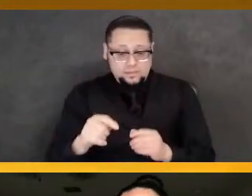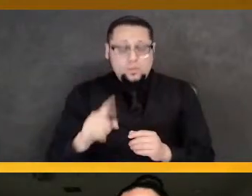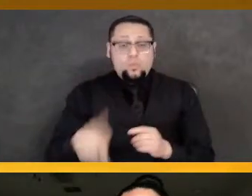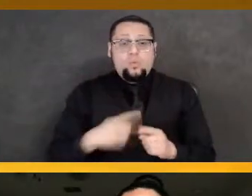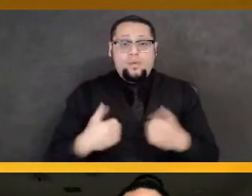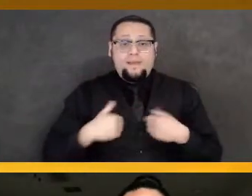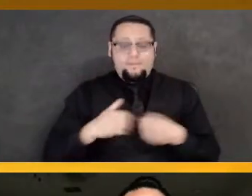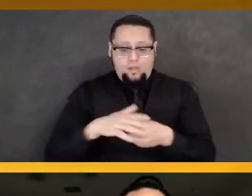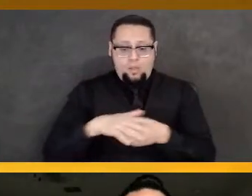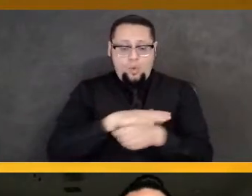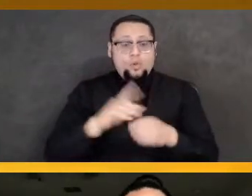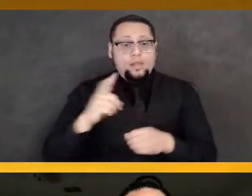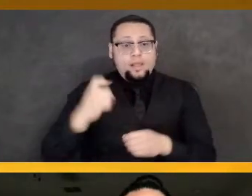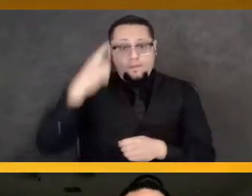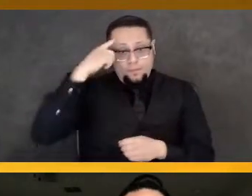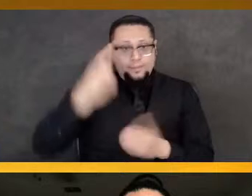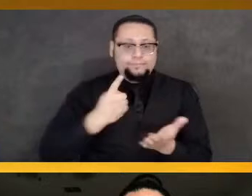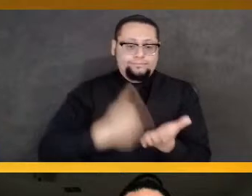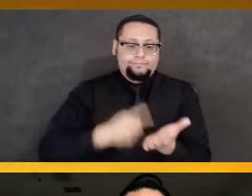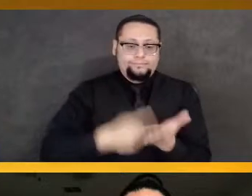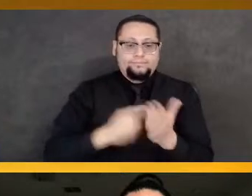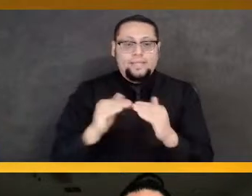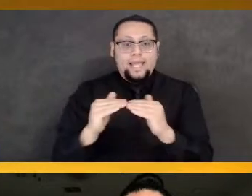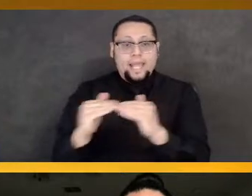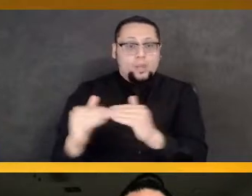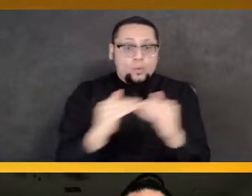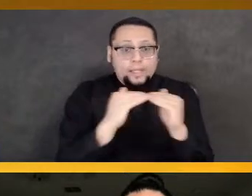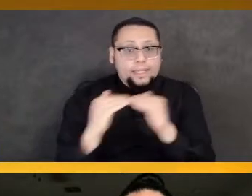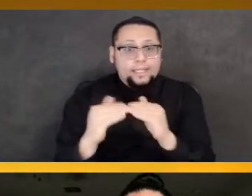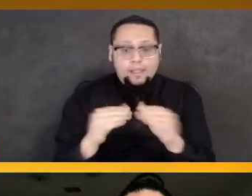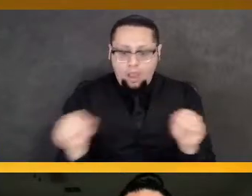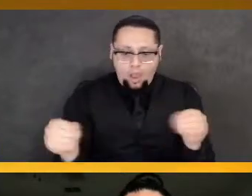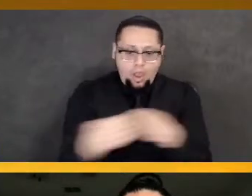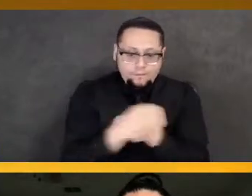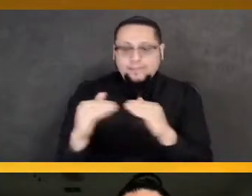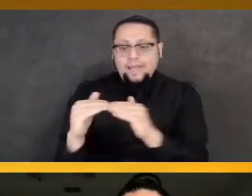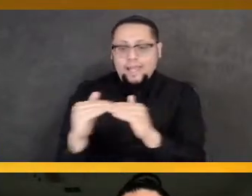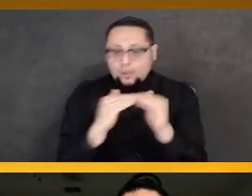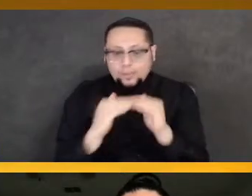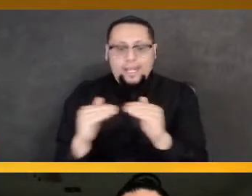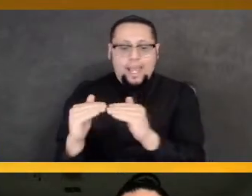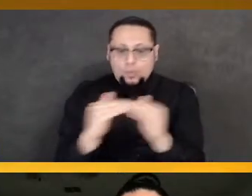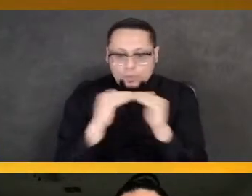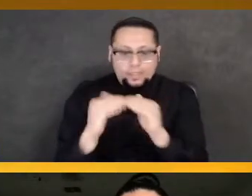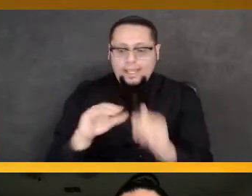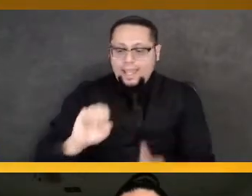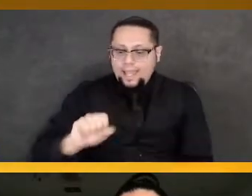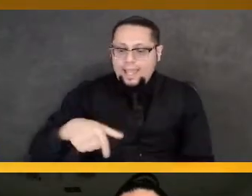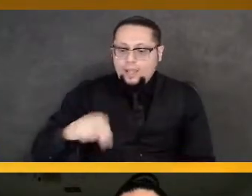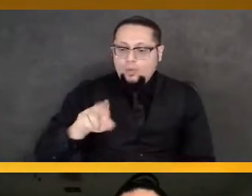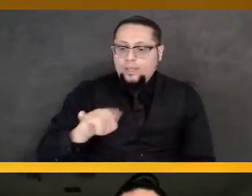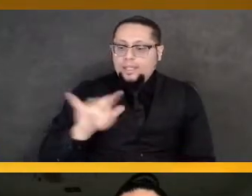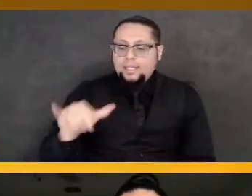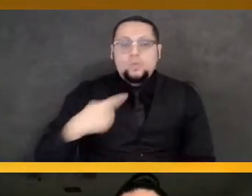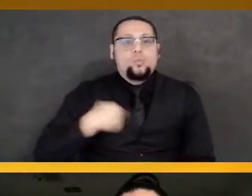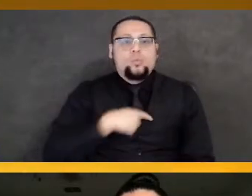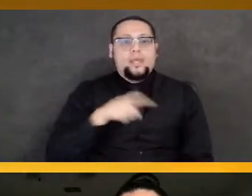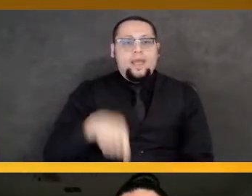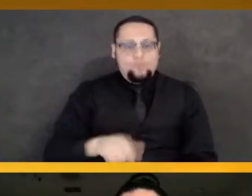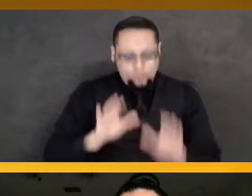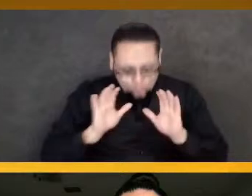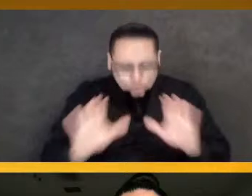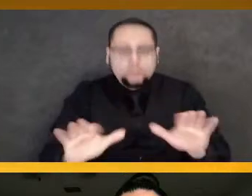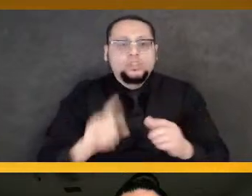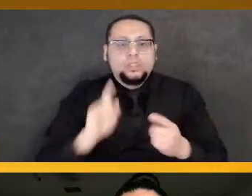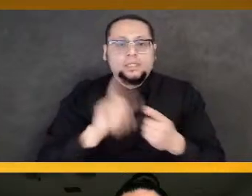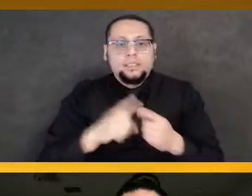about equity and the Office of Equity and equity this and equity that, and we need to continue to push until we're part